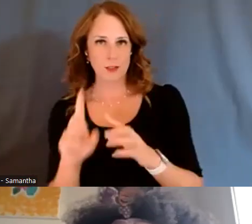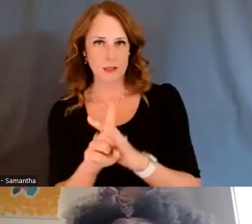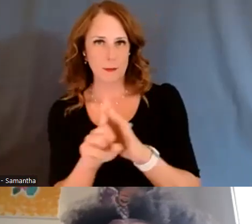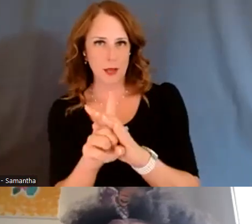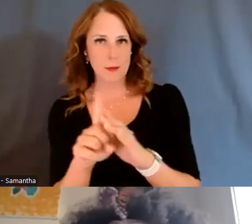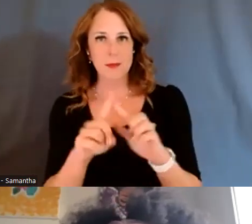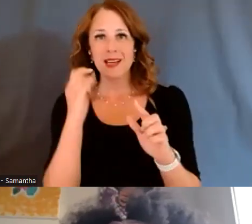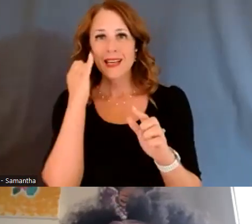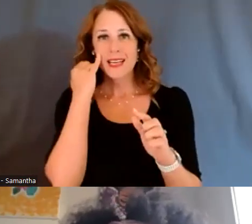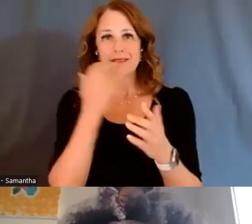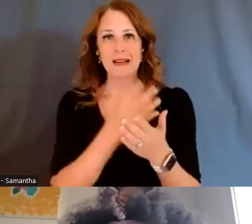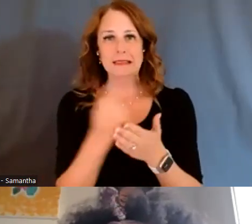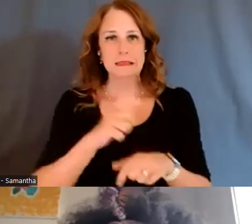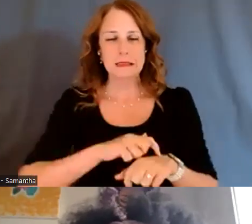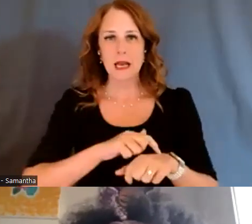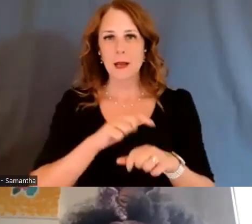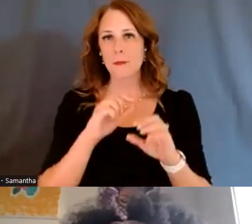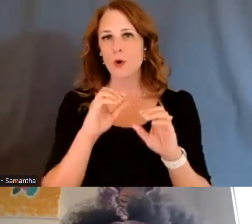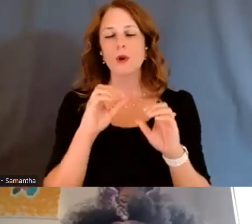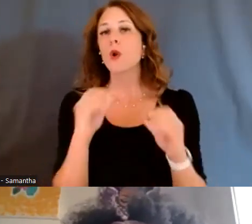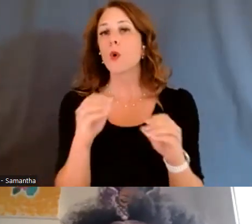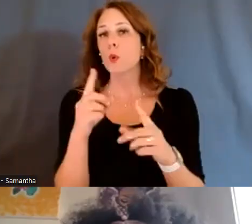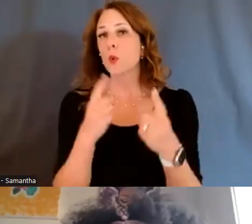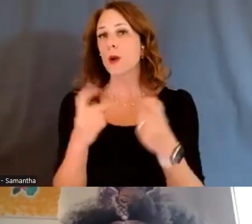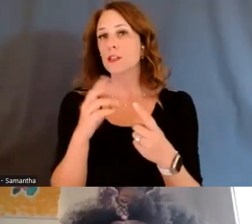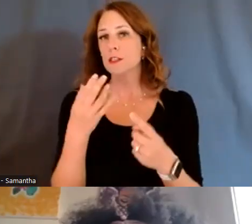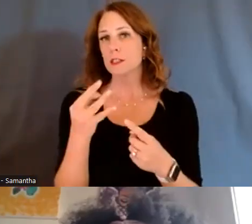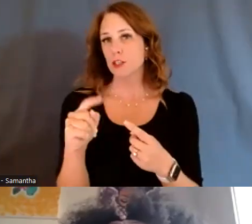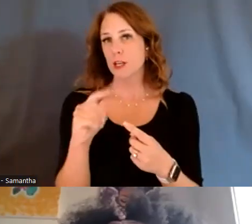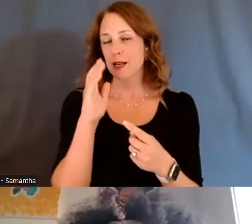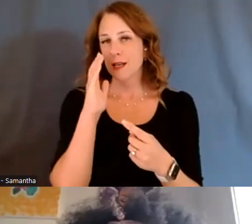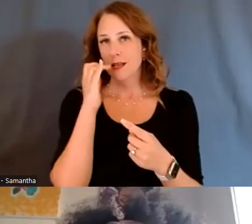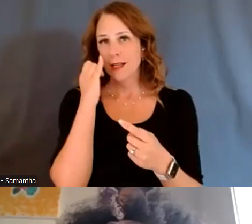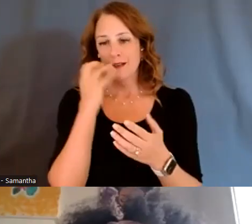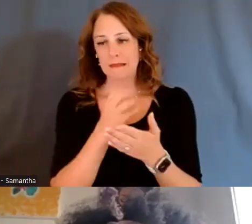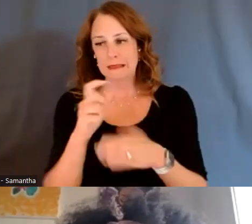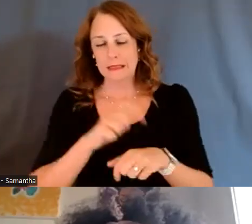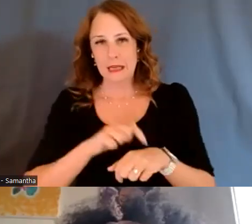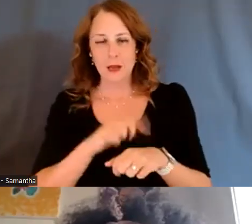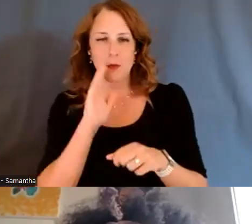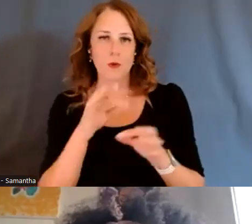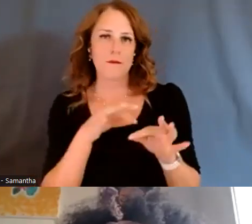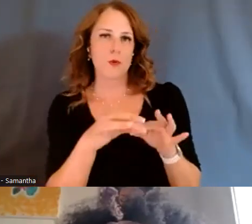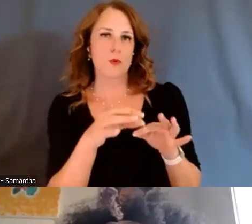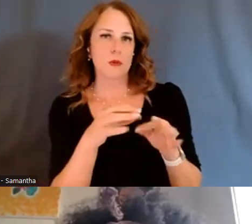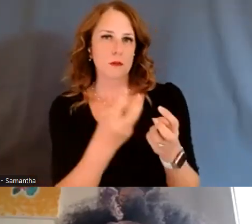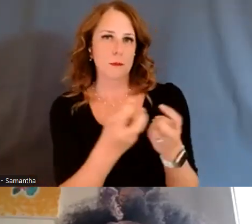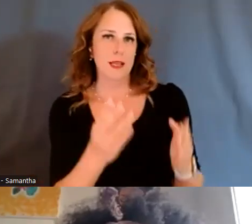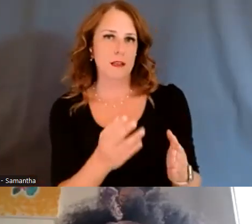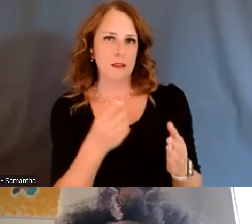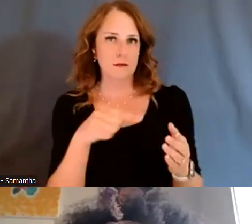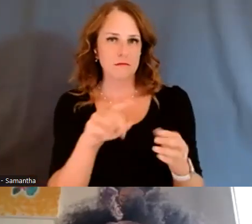don't get to any questions dropped in the chat, I will be sure to forward them to the panelists so we can get an answer to your question.